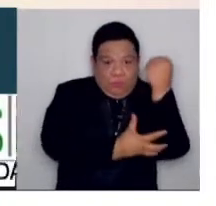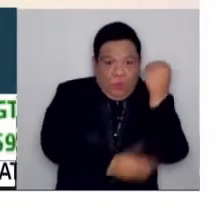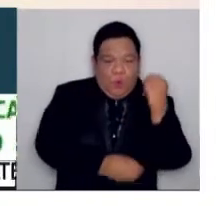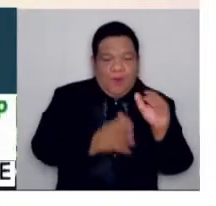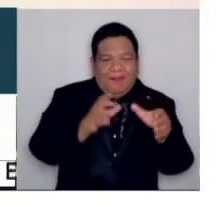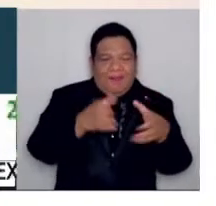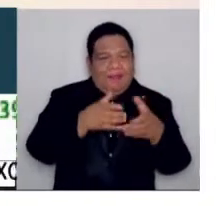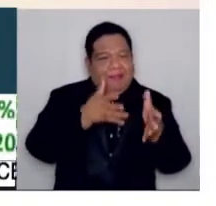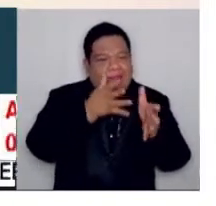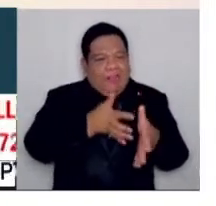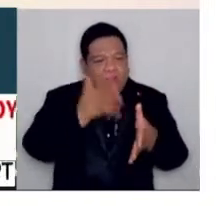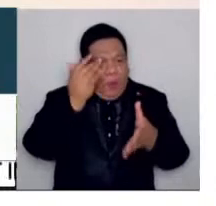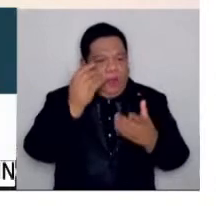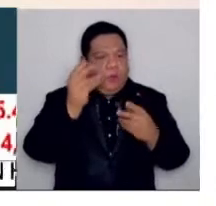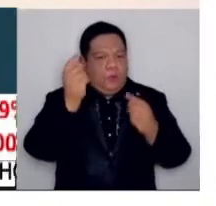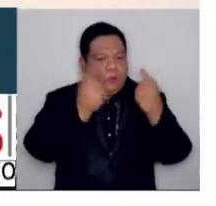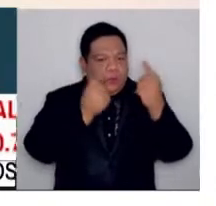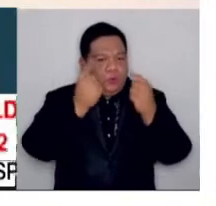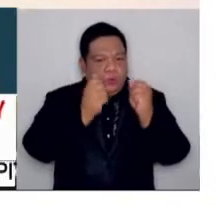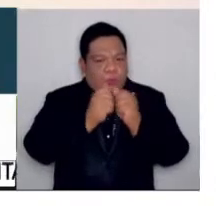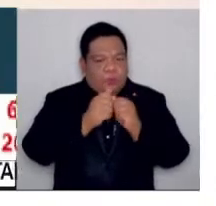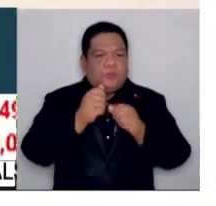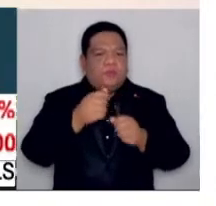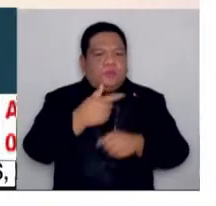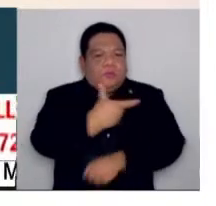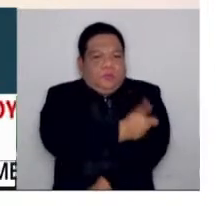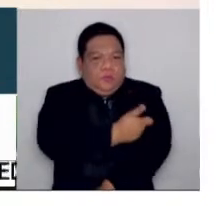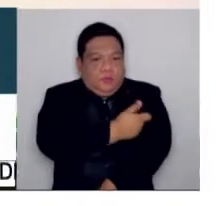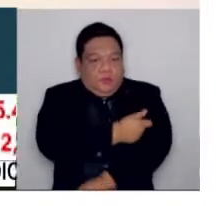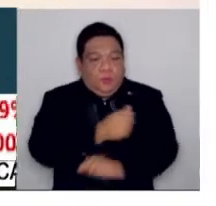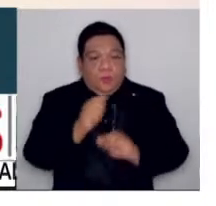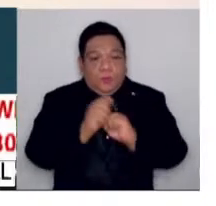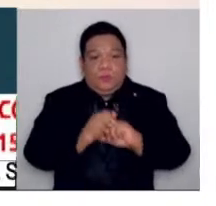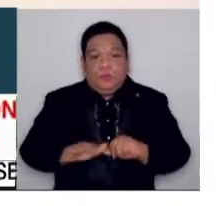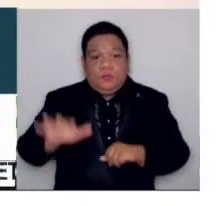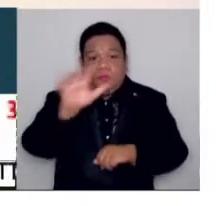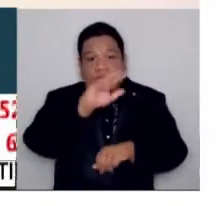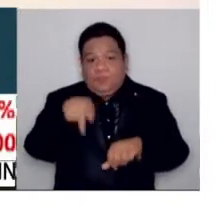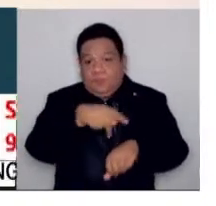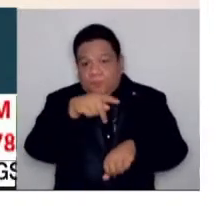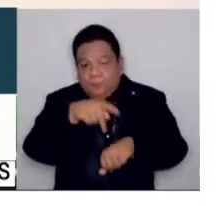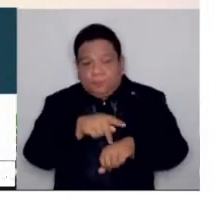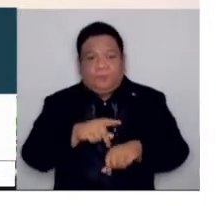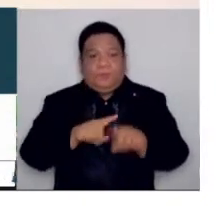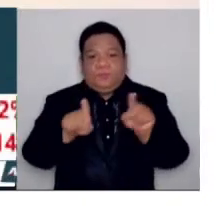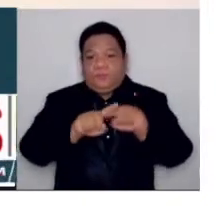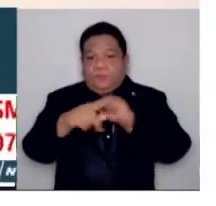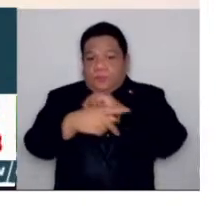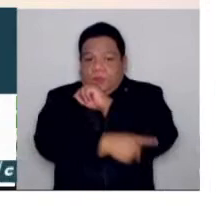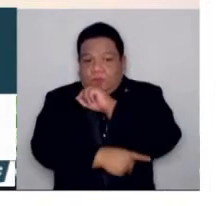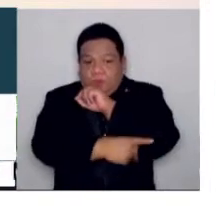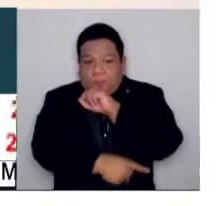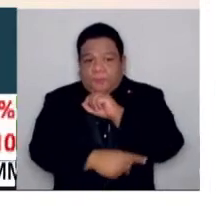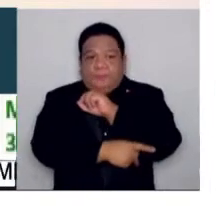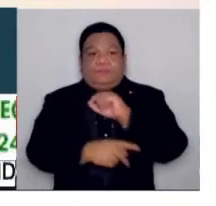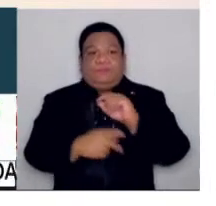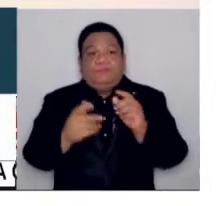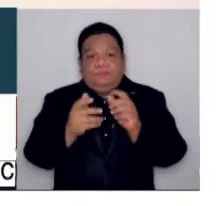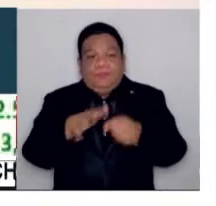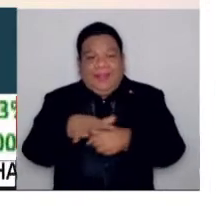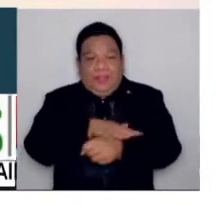And then also doon sa across the country, yung mga nasa probinsya, nasa rural areas, ito yung